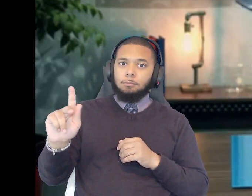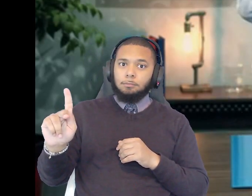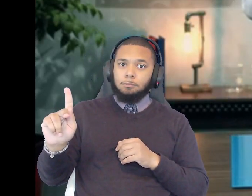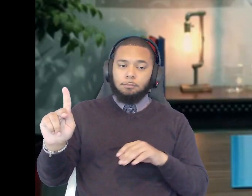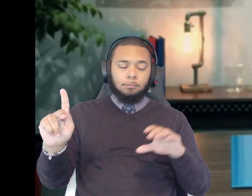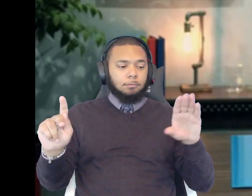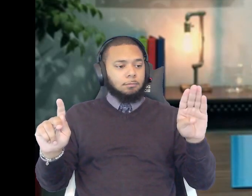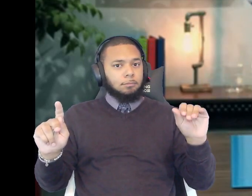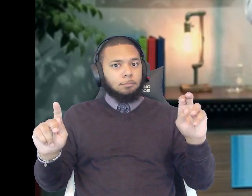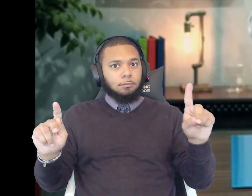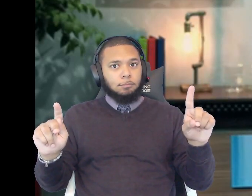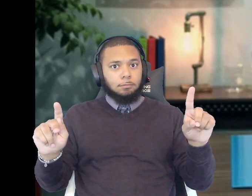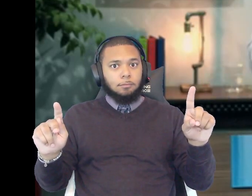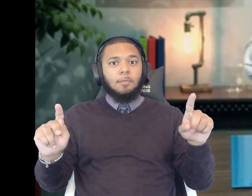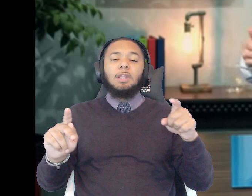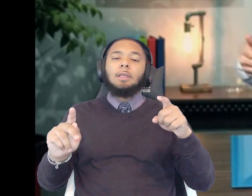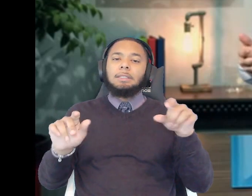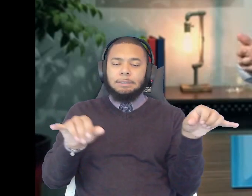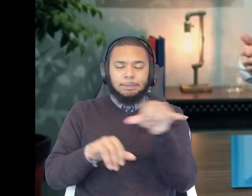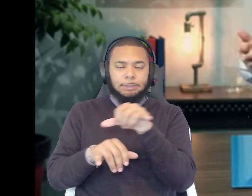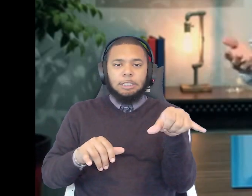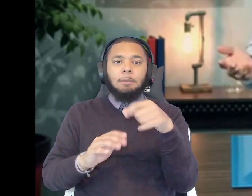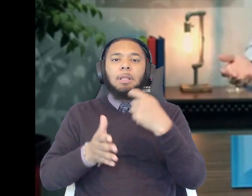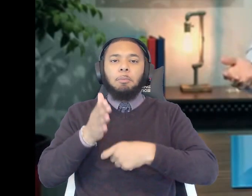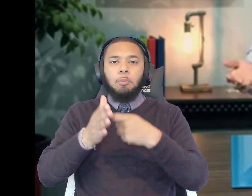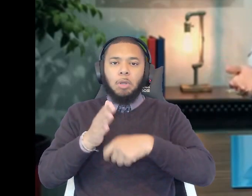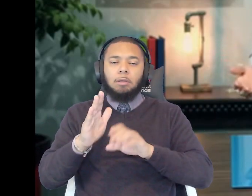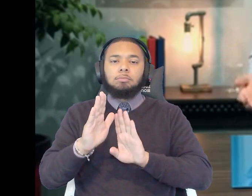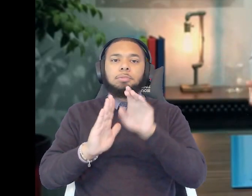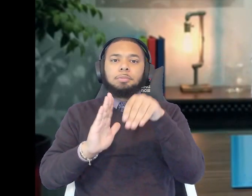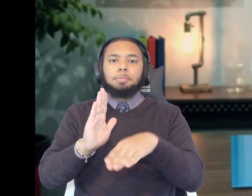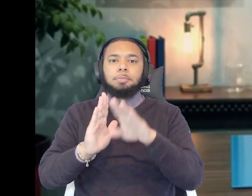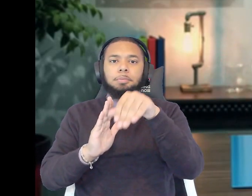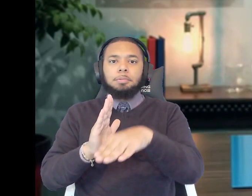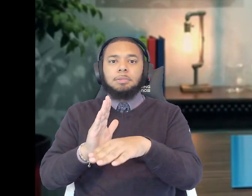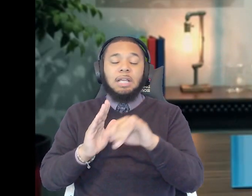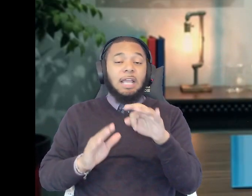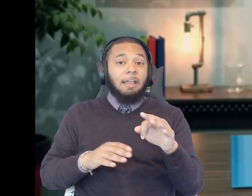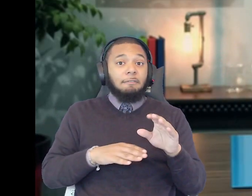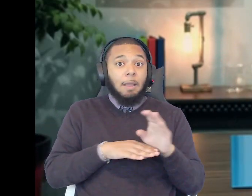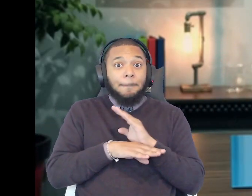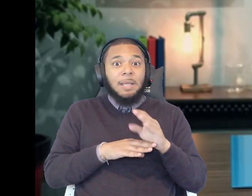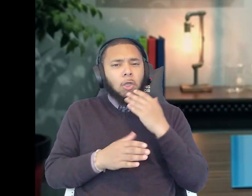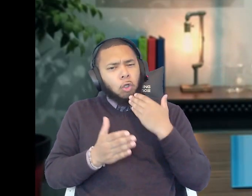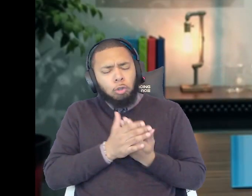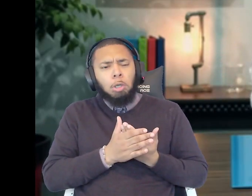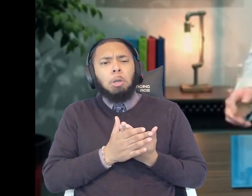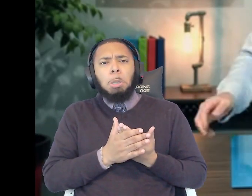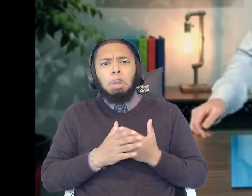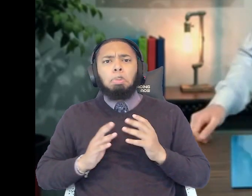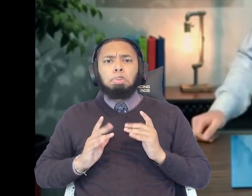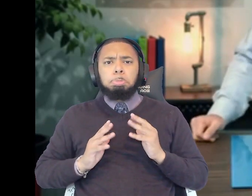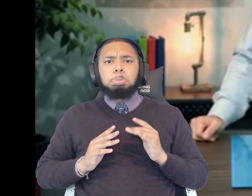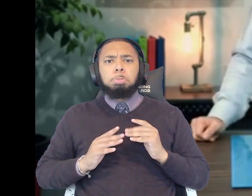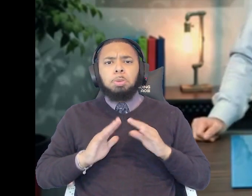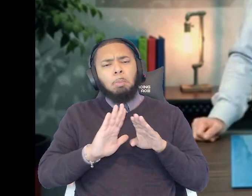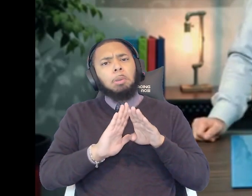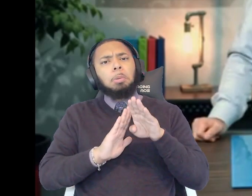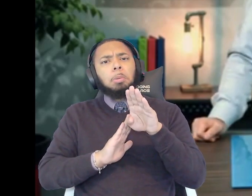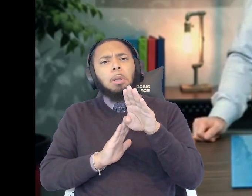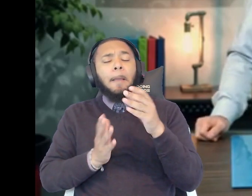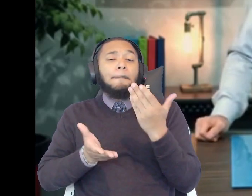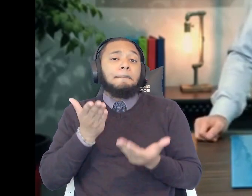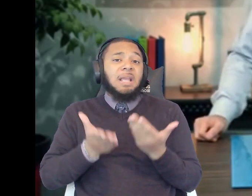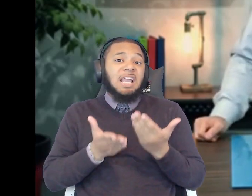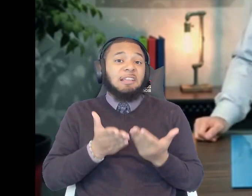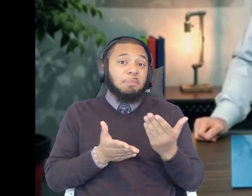fluctuate. If a company is doing great, then perhaps it would be selling at 105 cents,